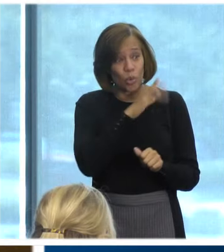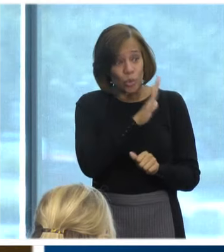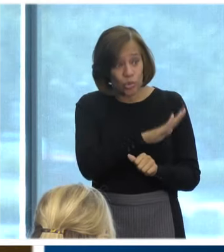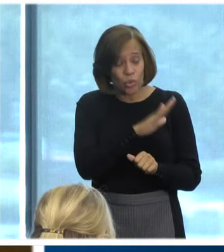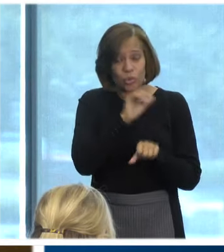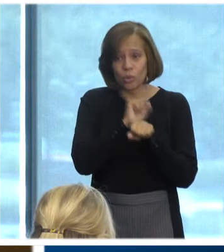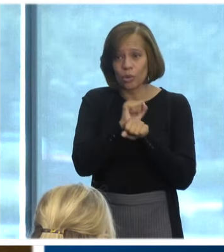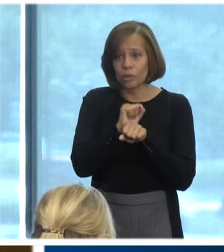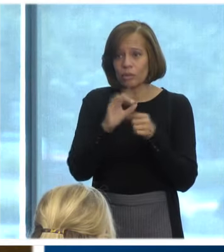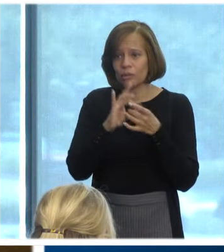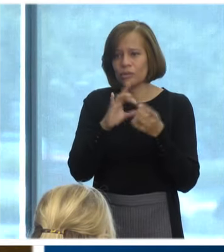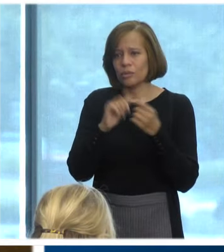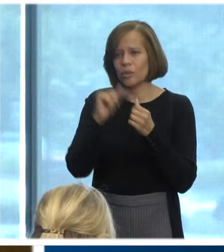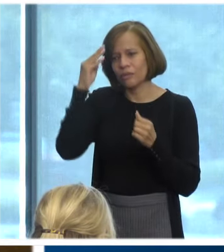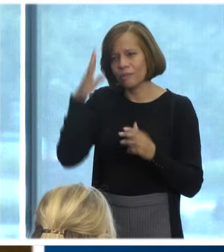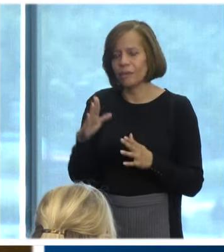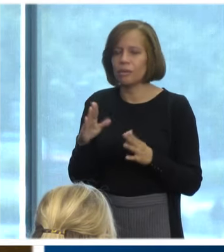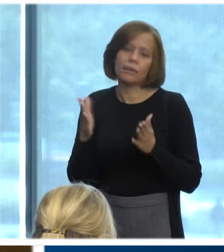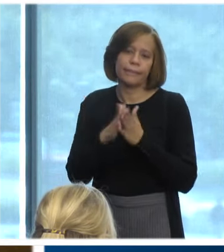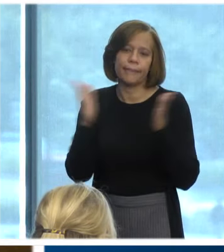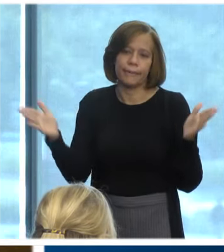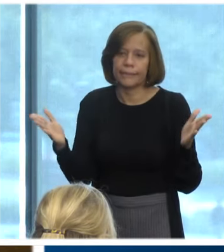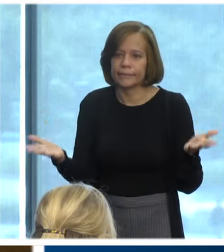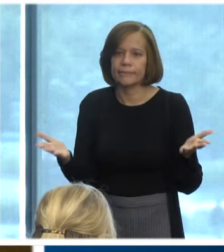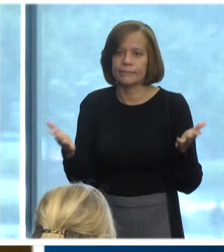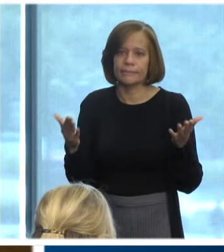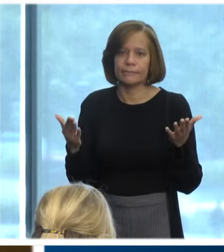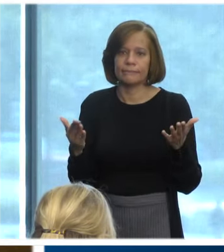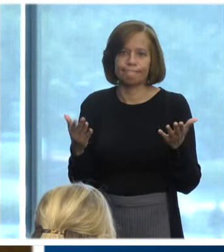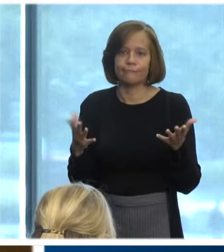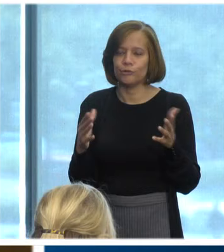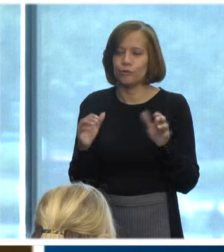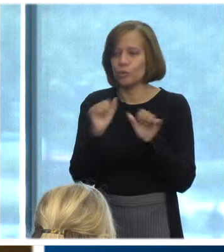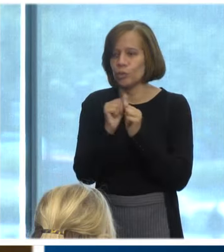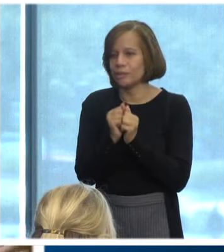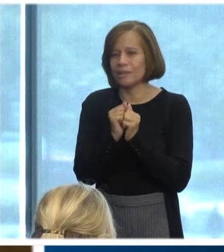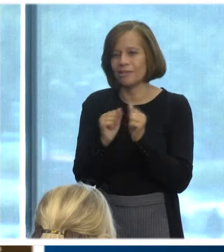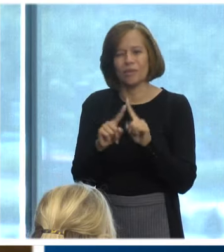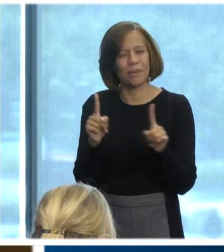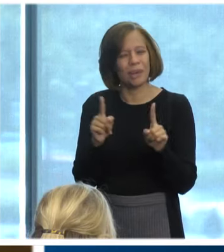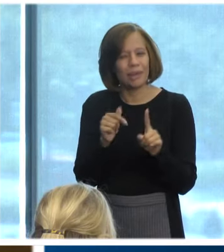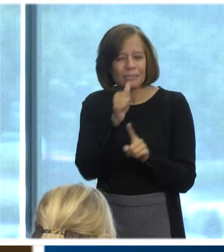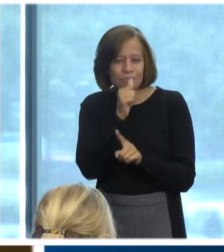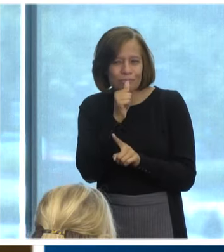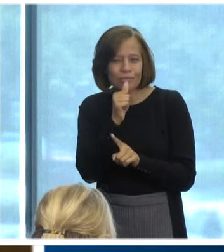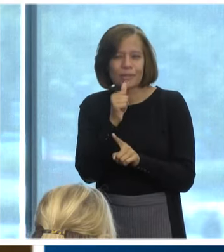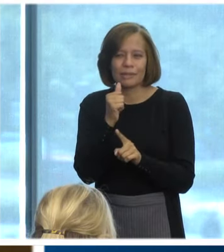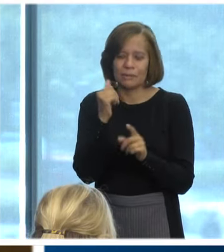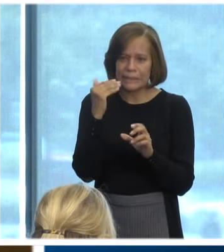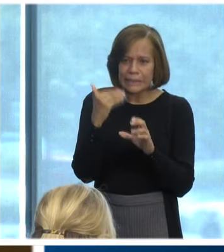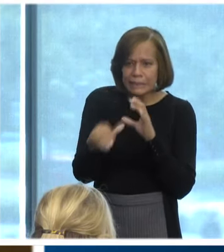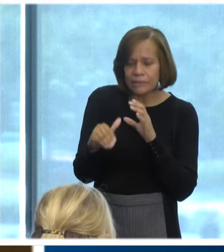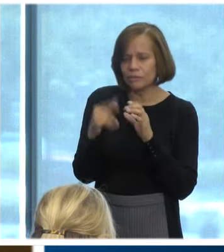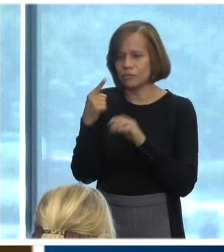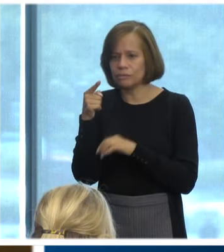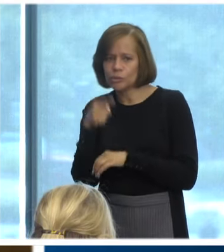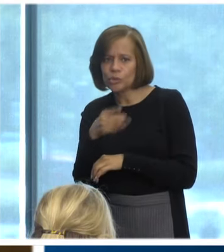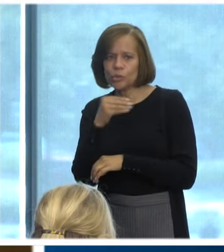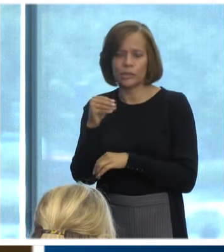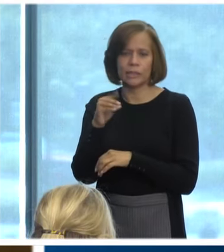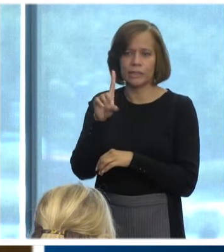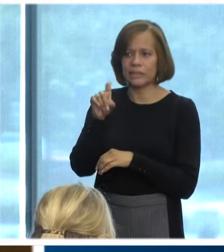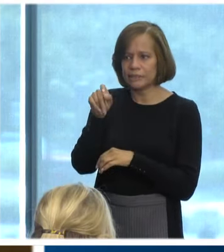relationship with the mayor? Because publicly, you guys have appeared to be in lockstep, but privately, there were emails from yourself and from deputy